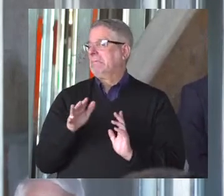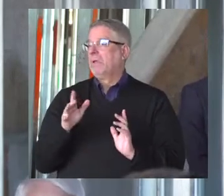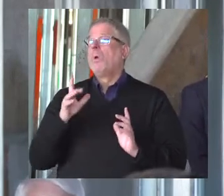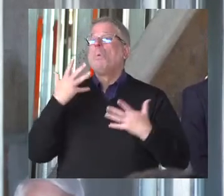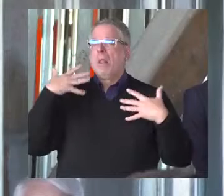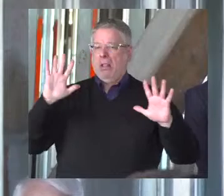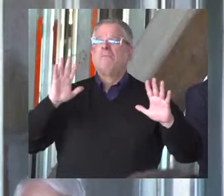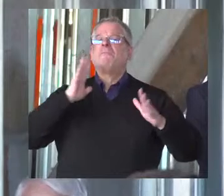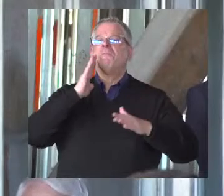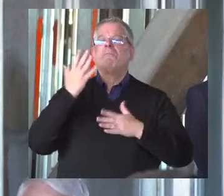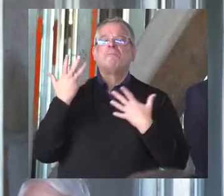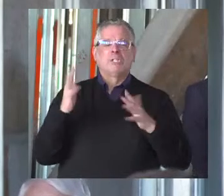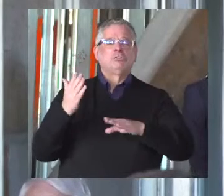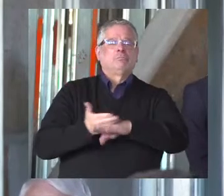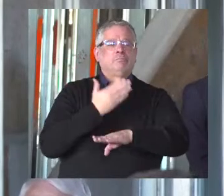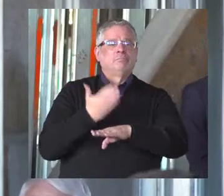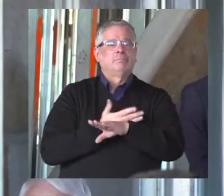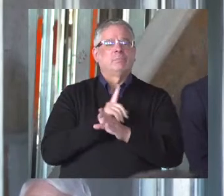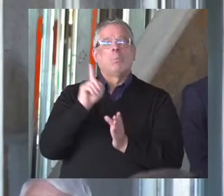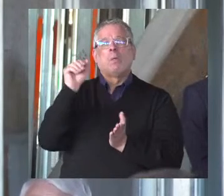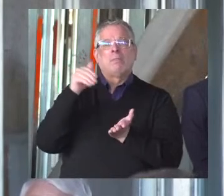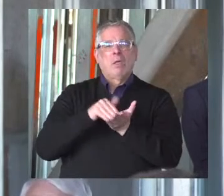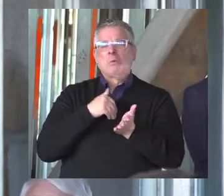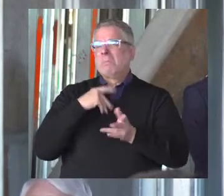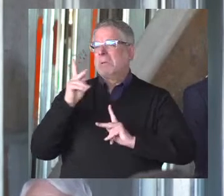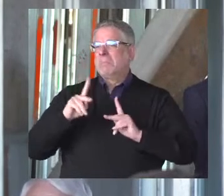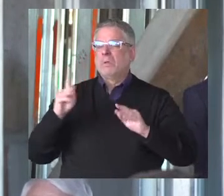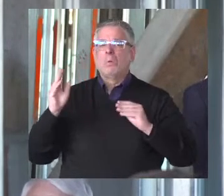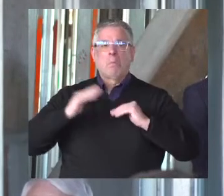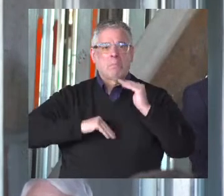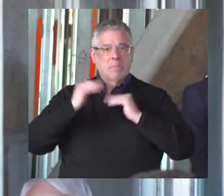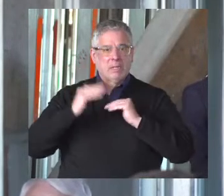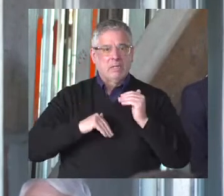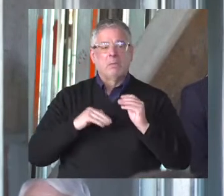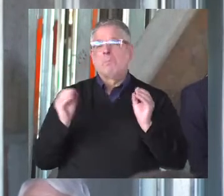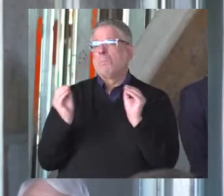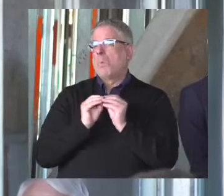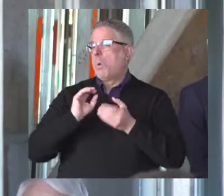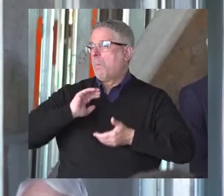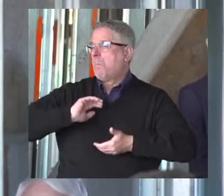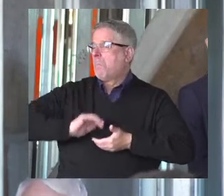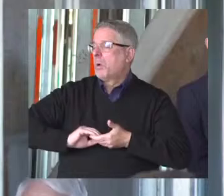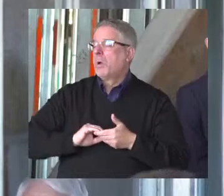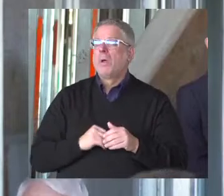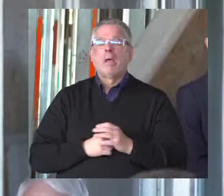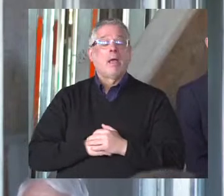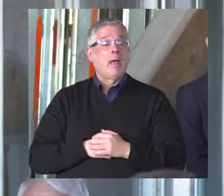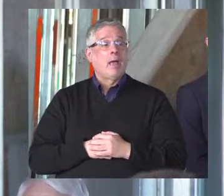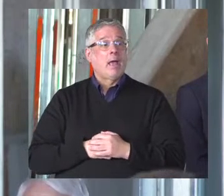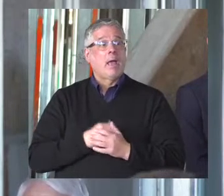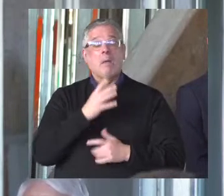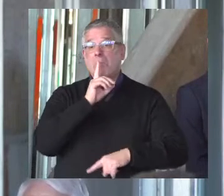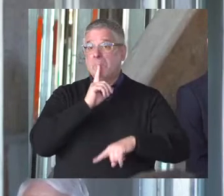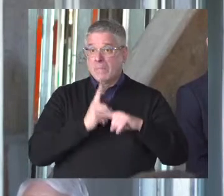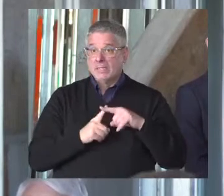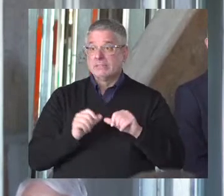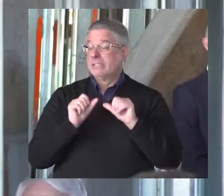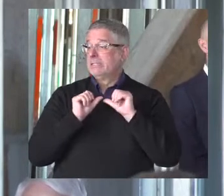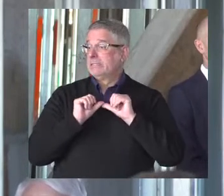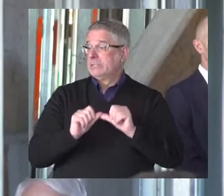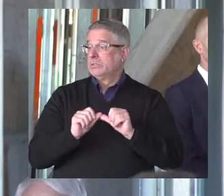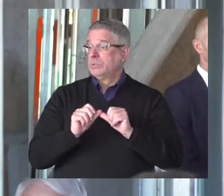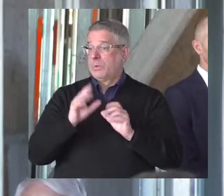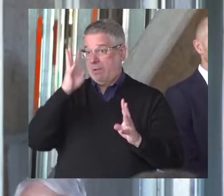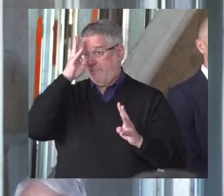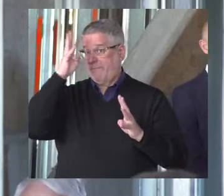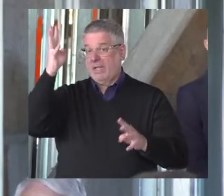out, thousands of folks come here. We build that capacity. We build more partnerships. And we continue to